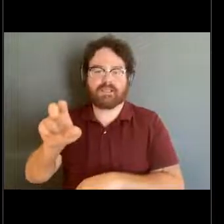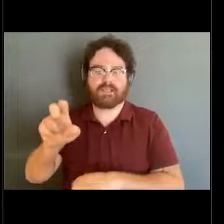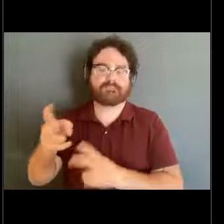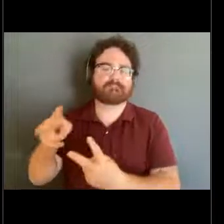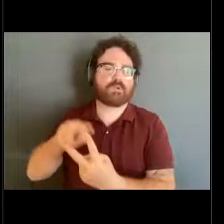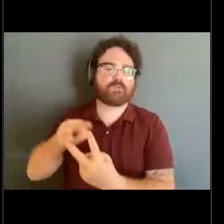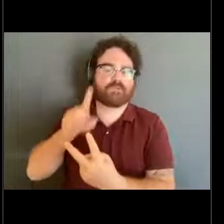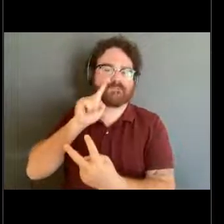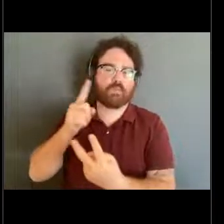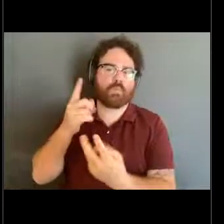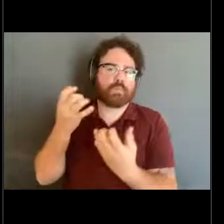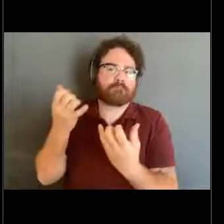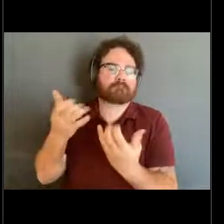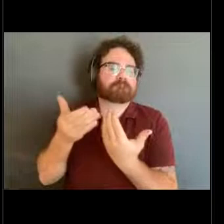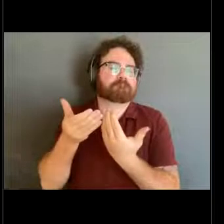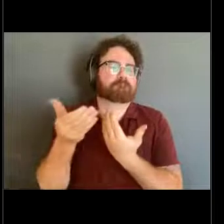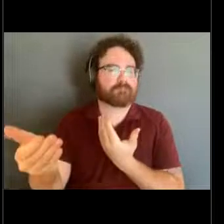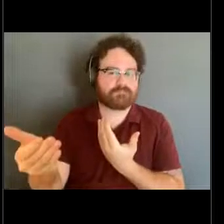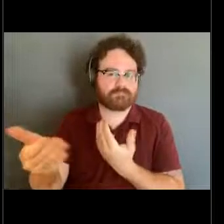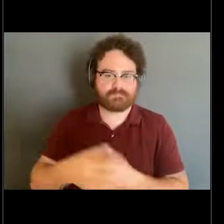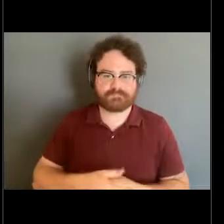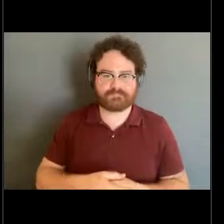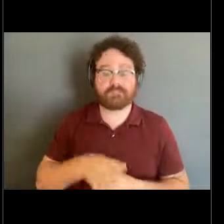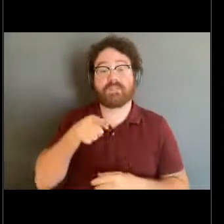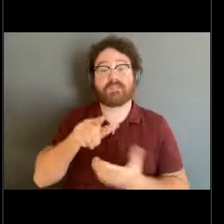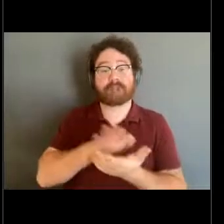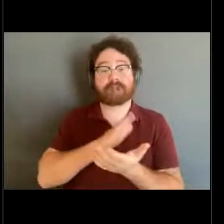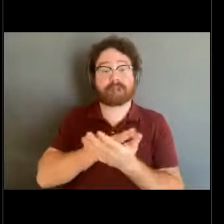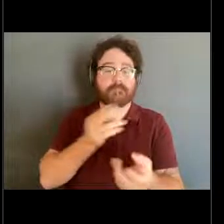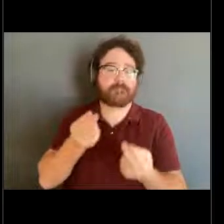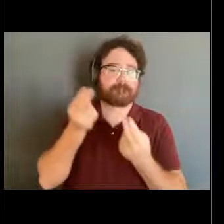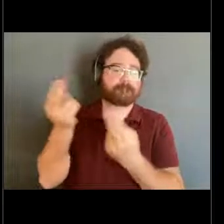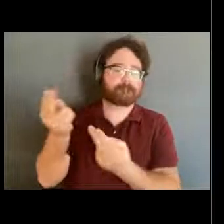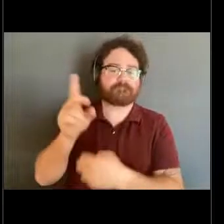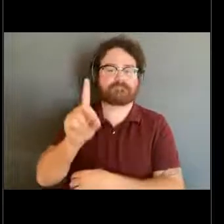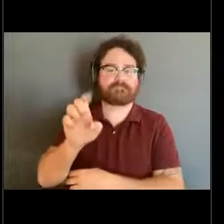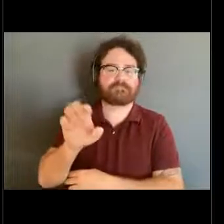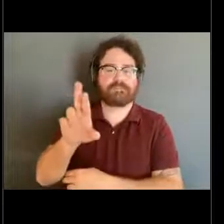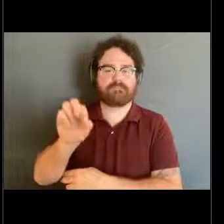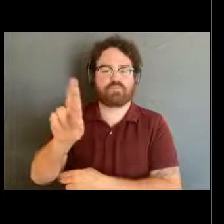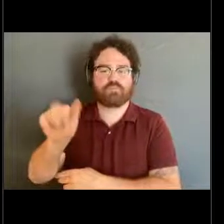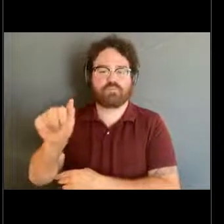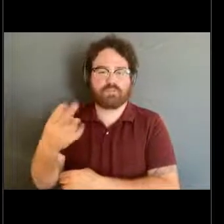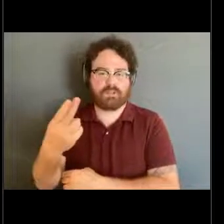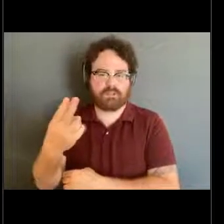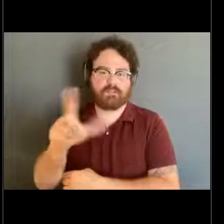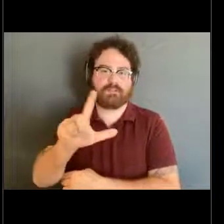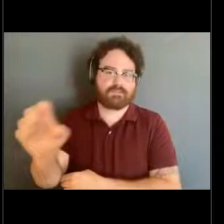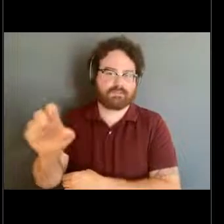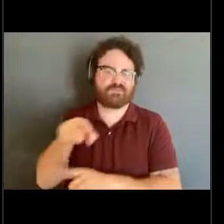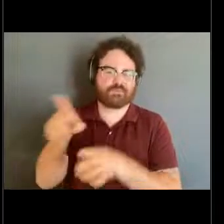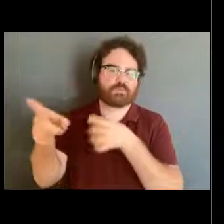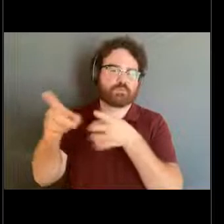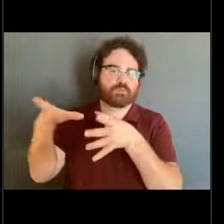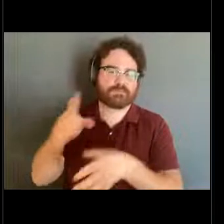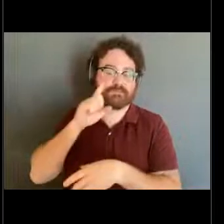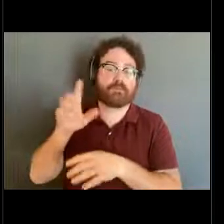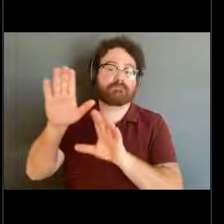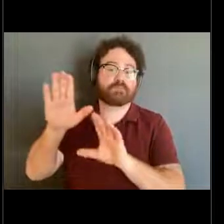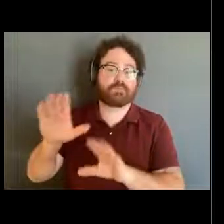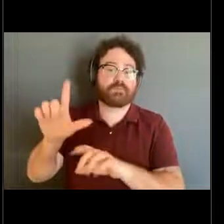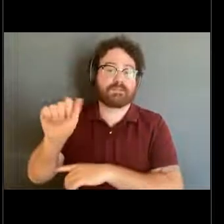future. The paper was nominated by Ms. Deborah Lee, Director of the Great Lakes Environmental Research